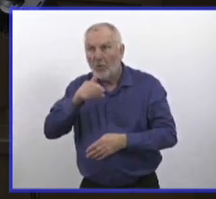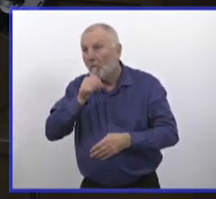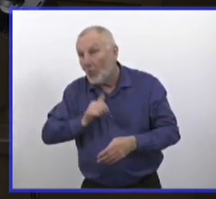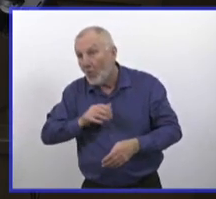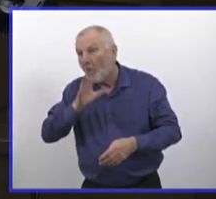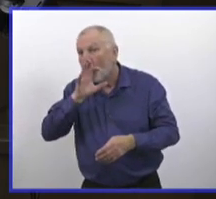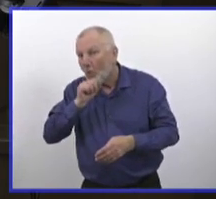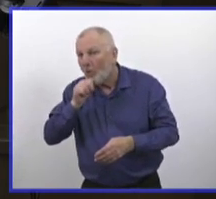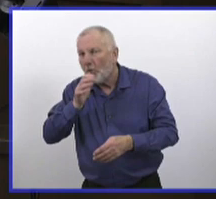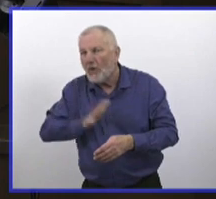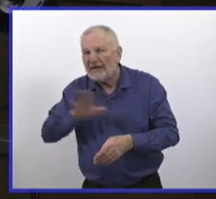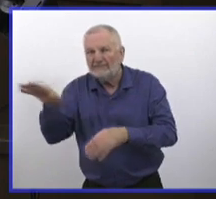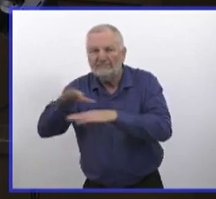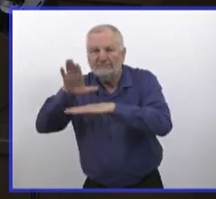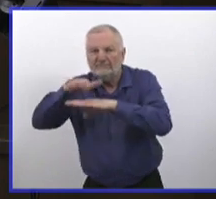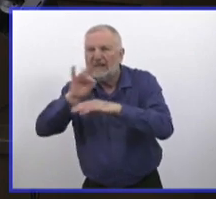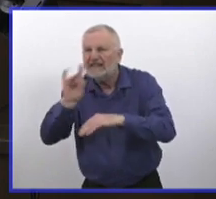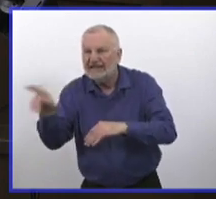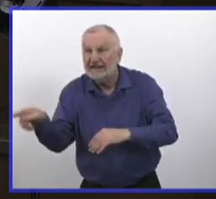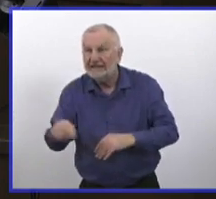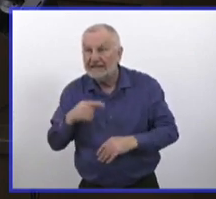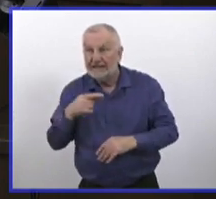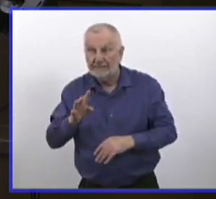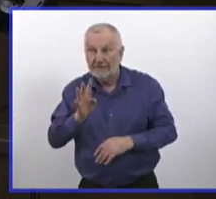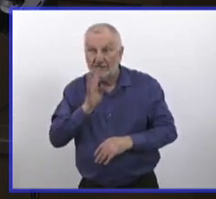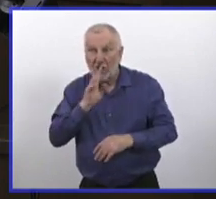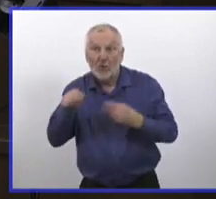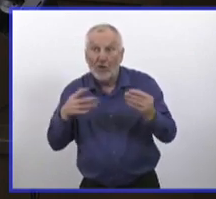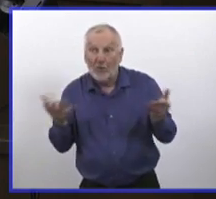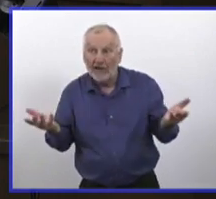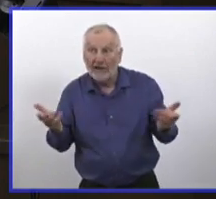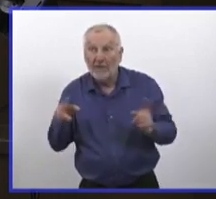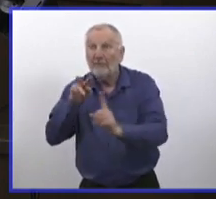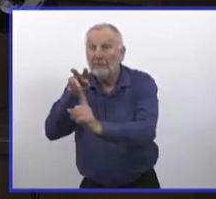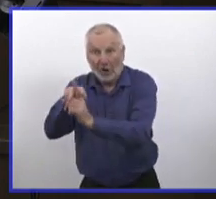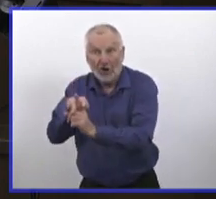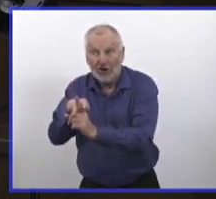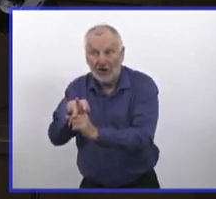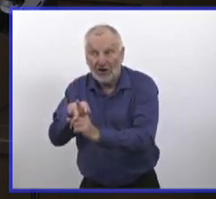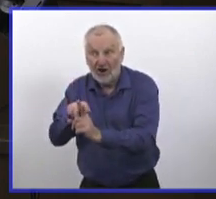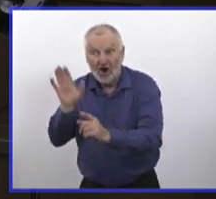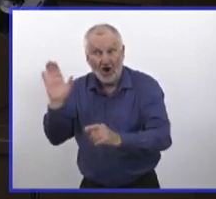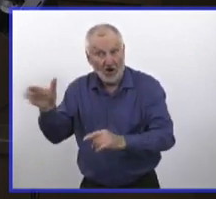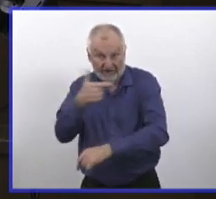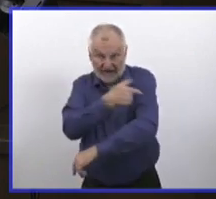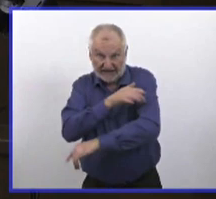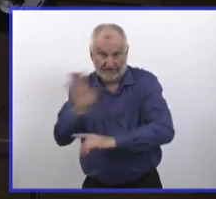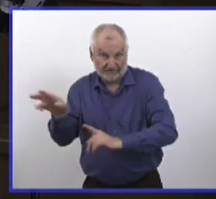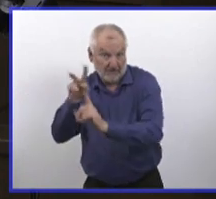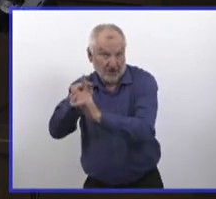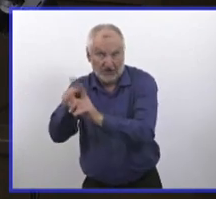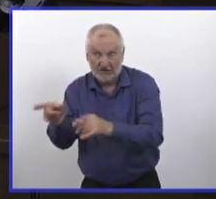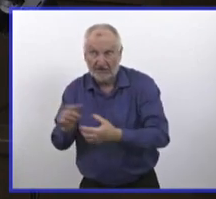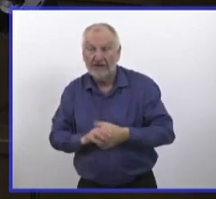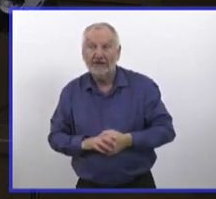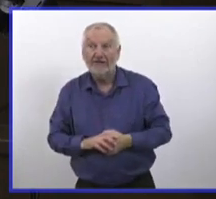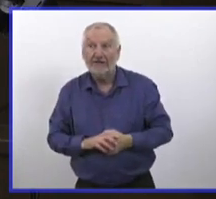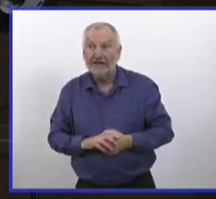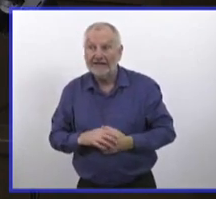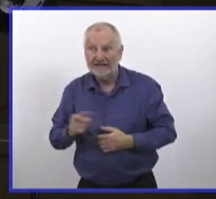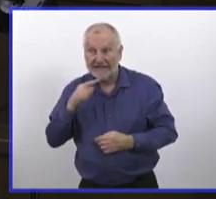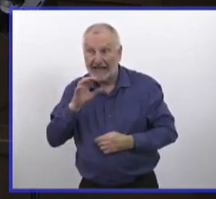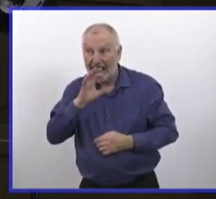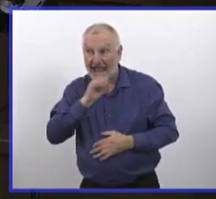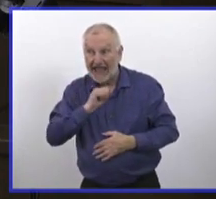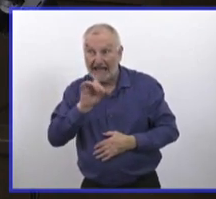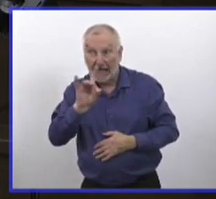over, and it's related to booking appointments. So it was announced the other day that if you fit into the category 80 and over,